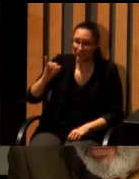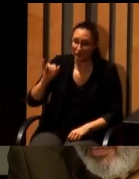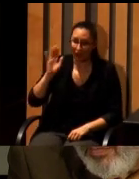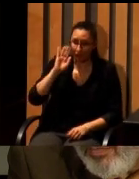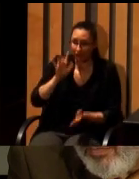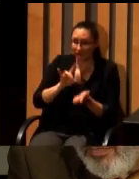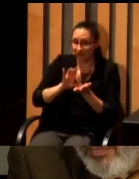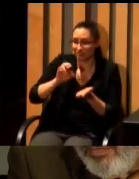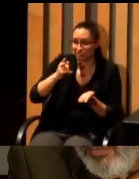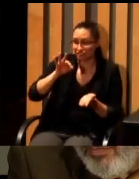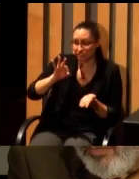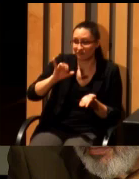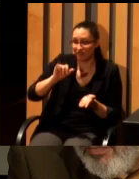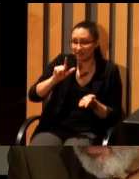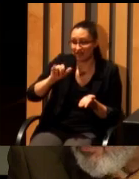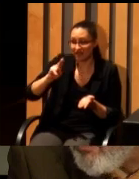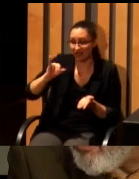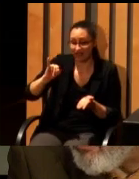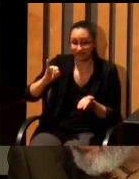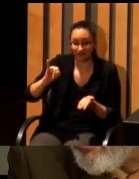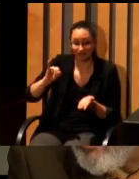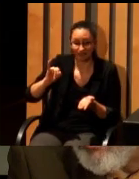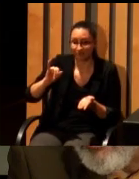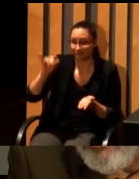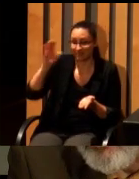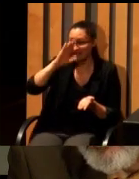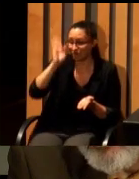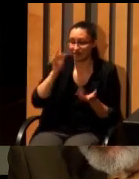years. Turned out it only took 12.